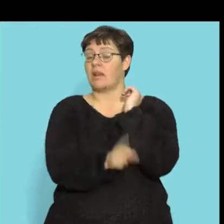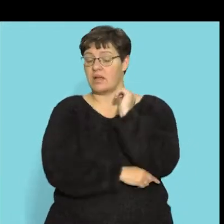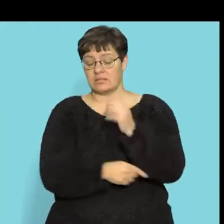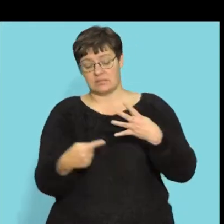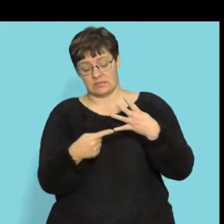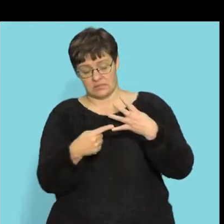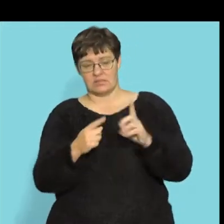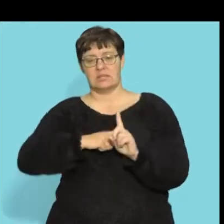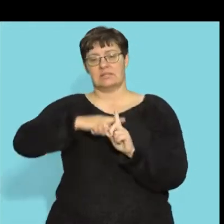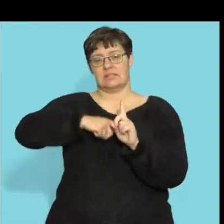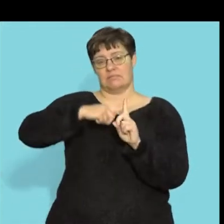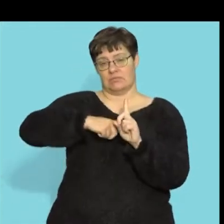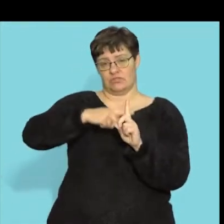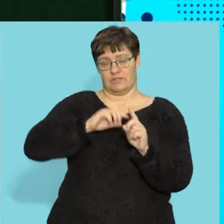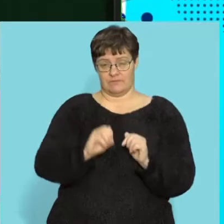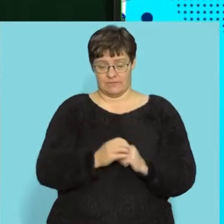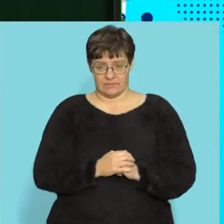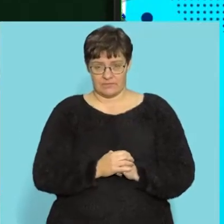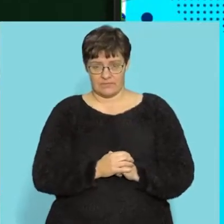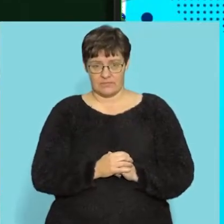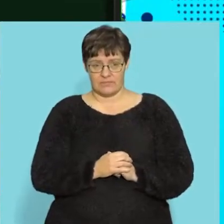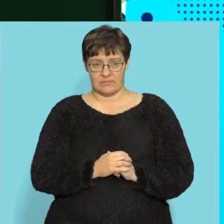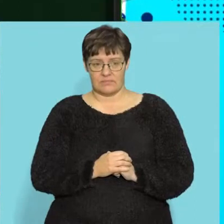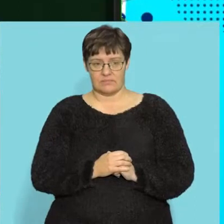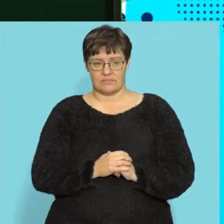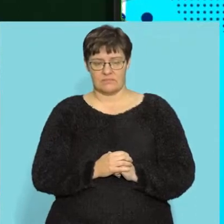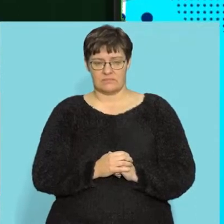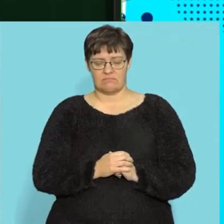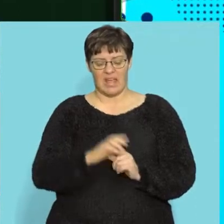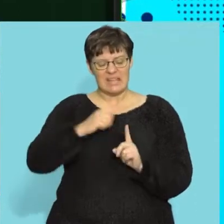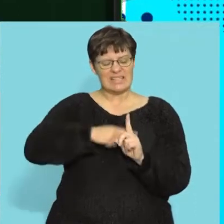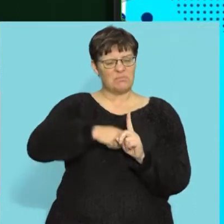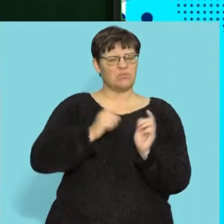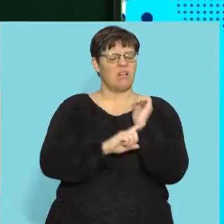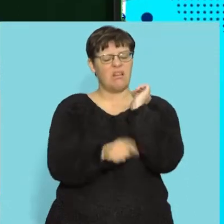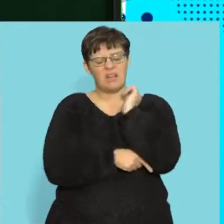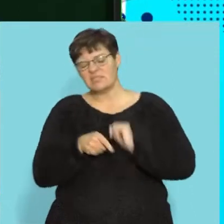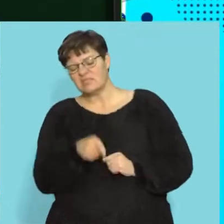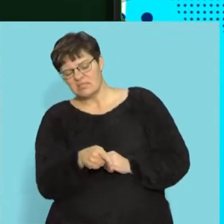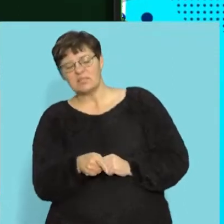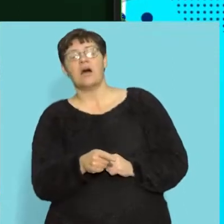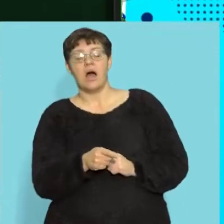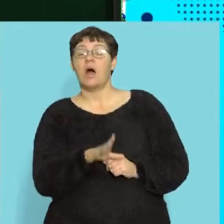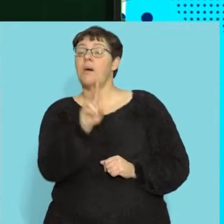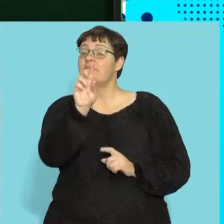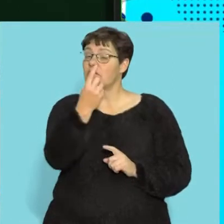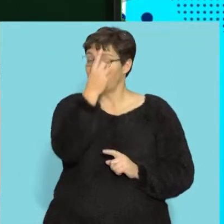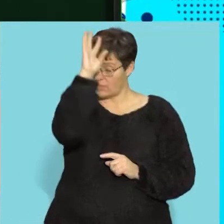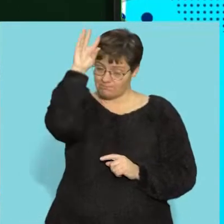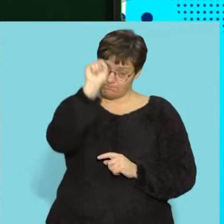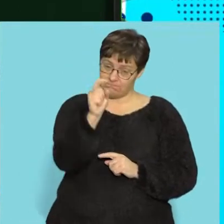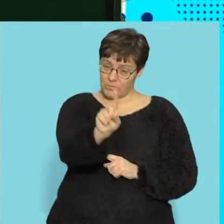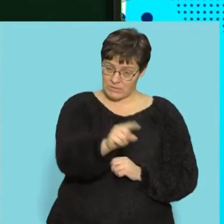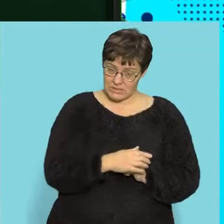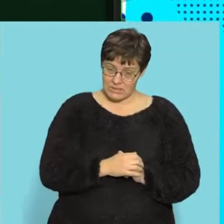temperature. But before we talk about temperature, what also is important that we need to remind ourselves of is the kinetic